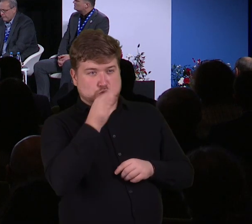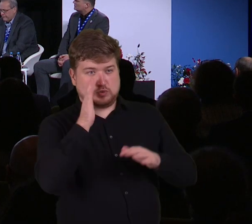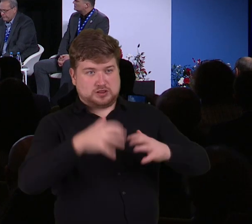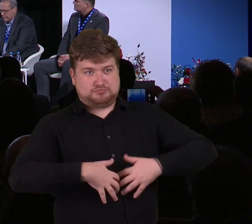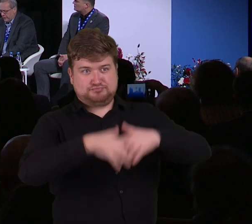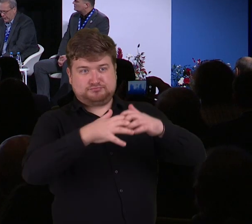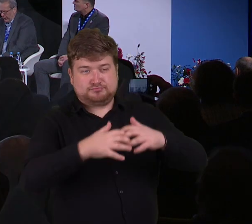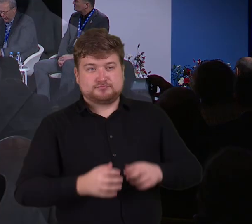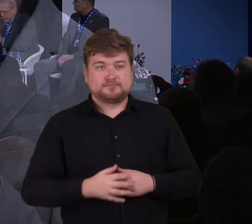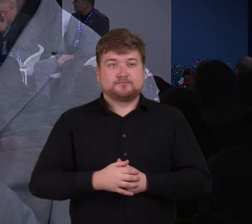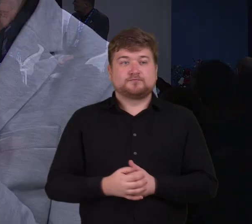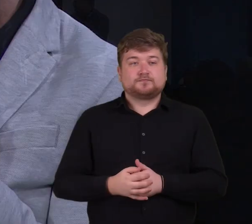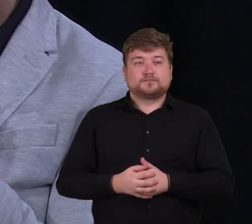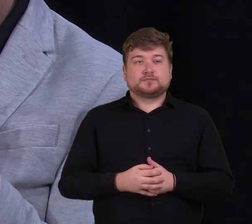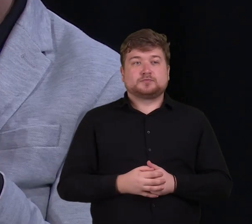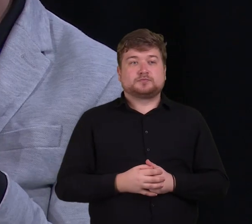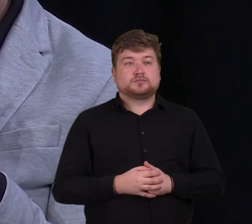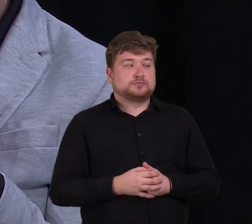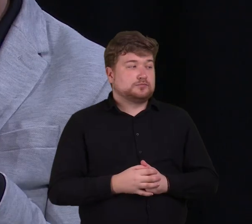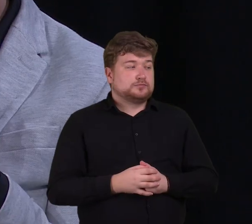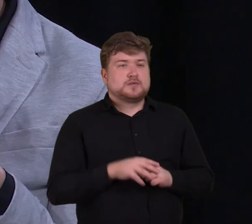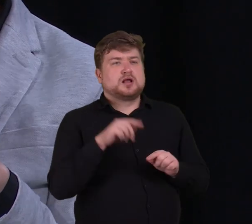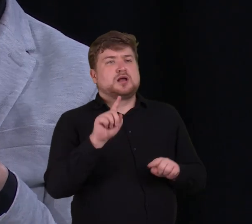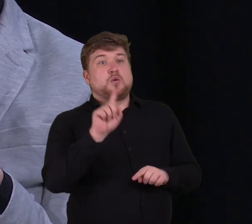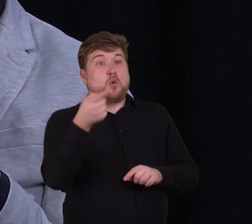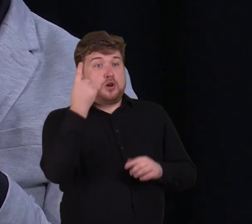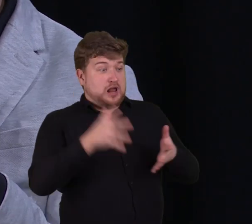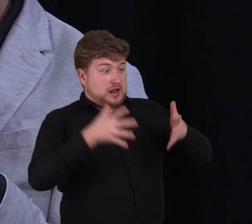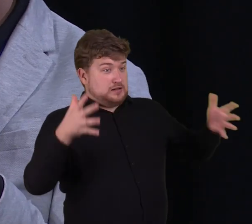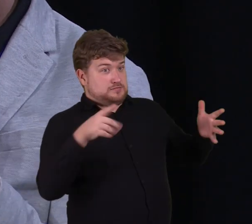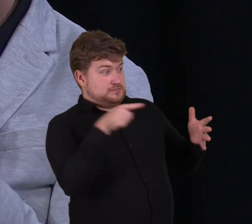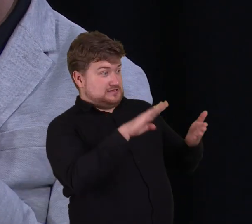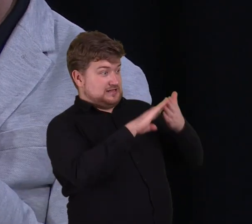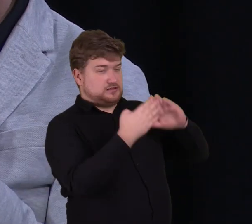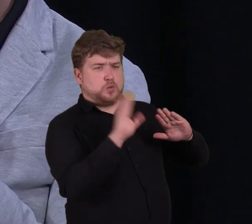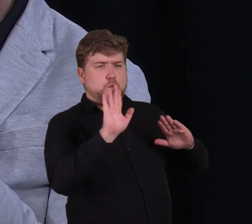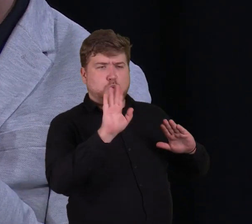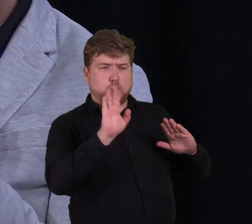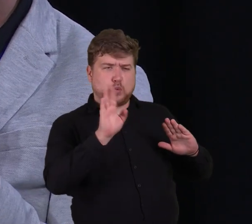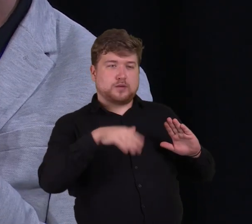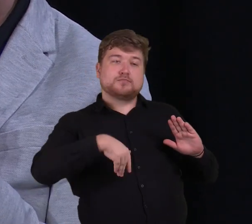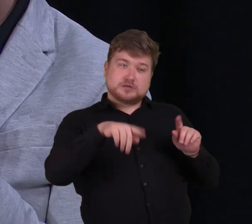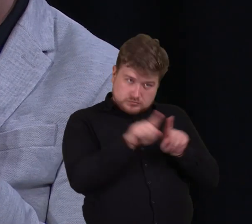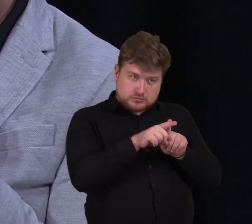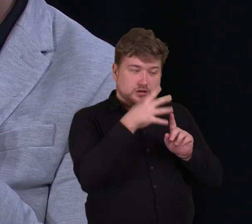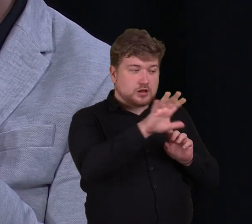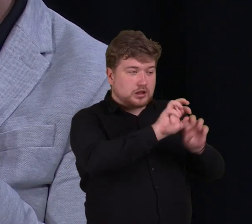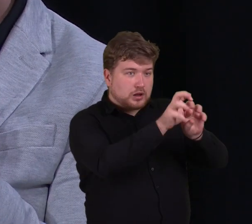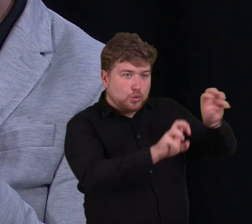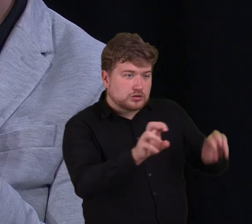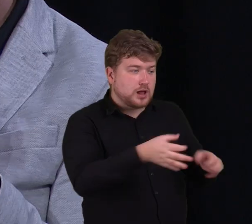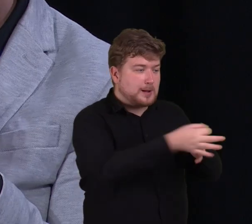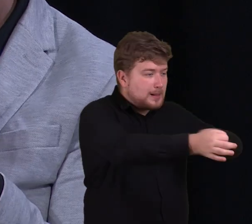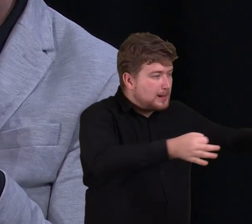NUTS-free regions. And in this, on this level, there is a system of permanent